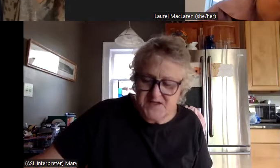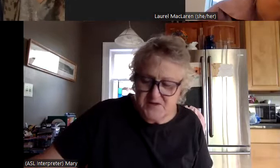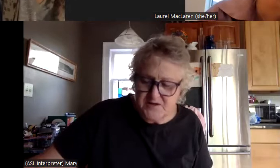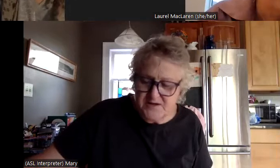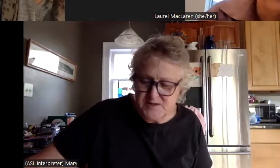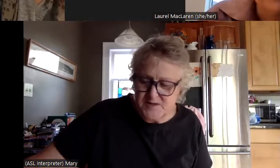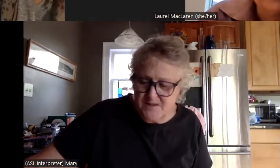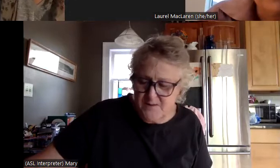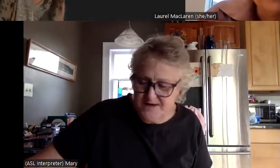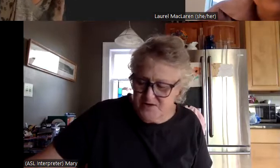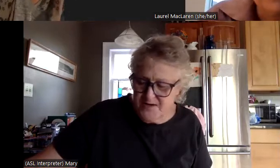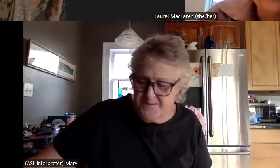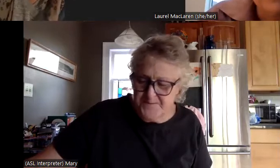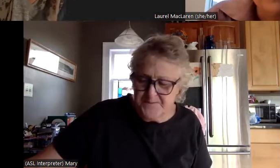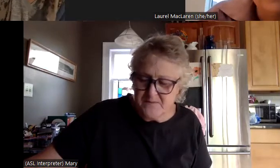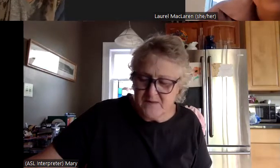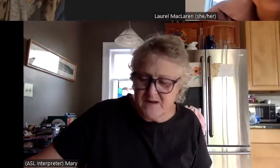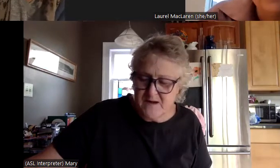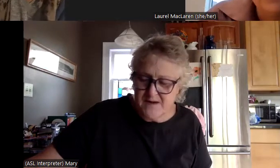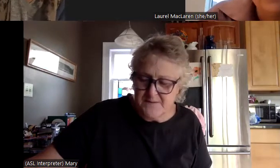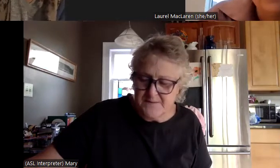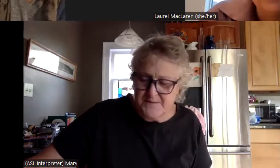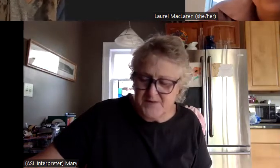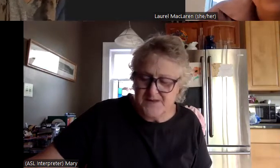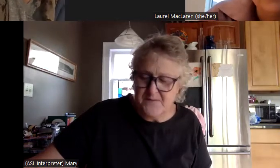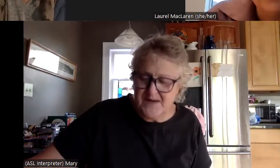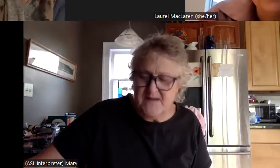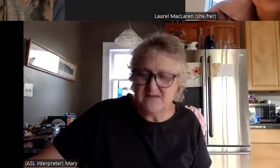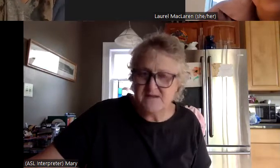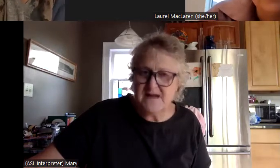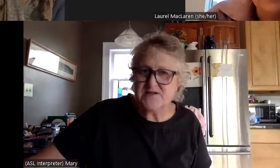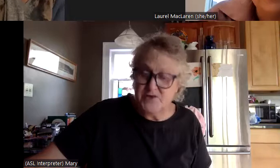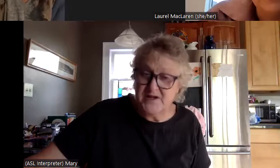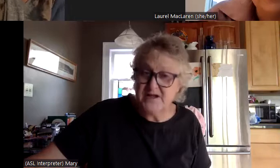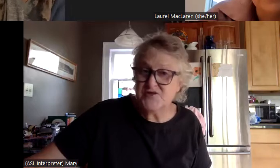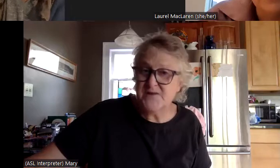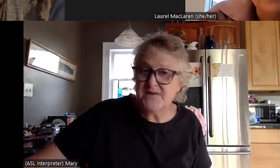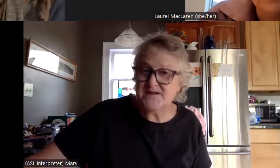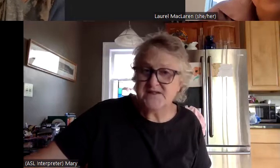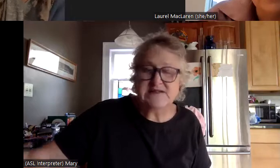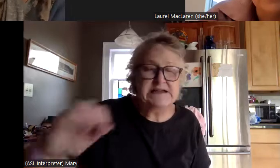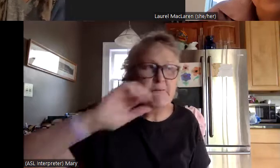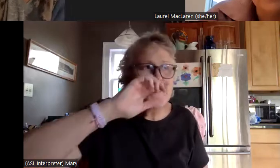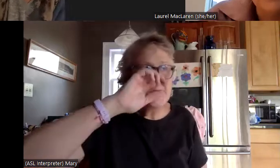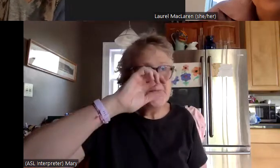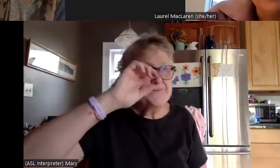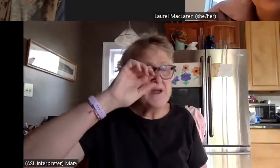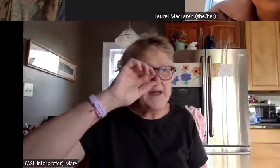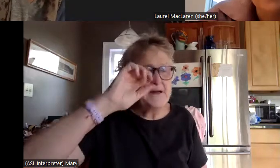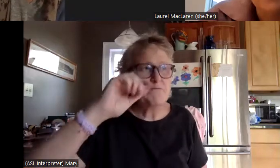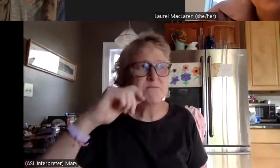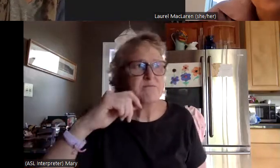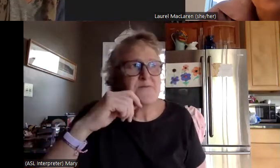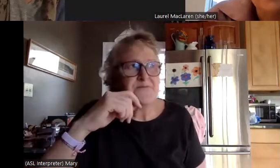my sister and her husband did a bike trip. It was a bike/cooking trip in Sicily,